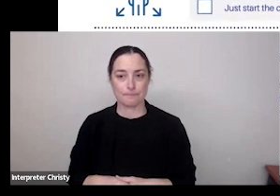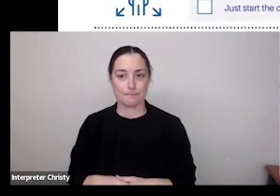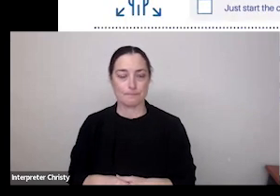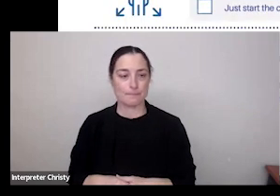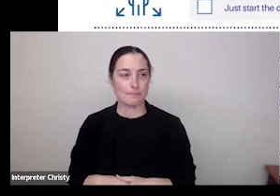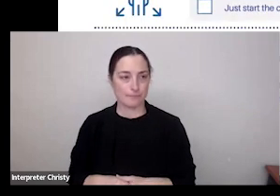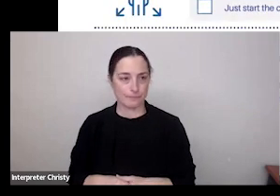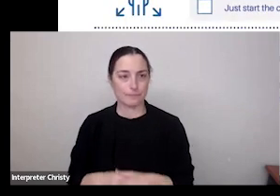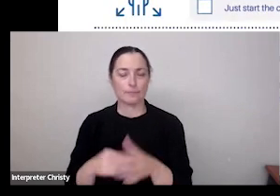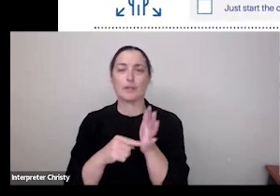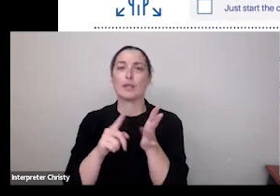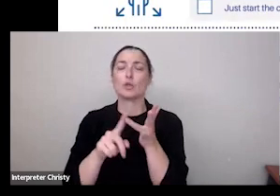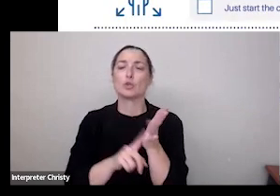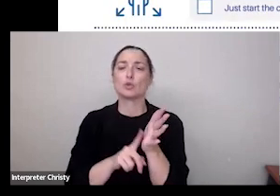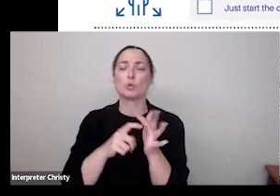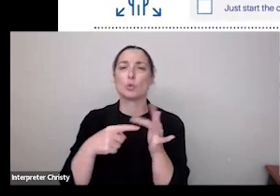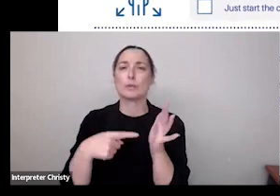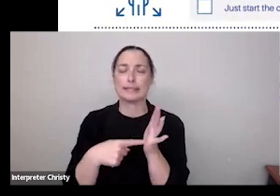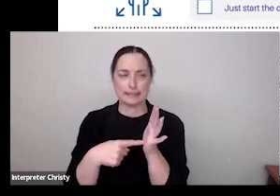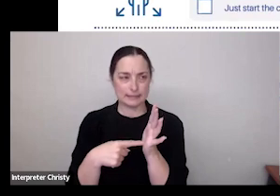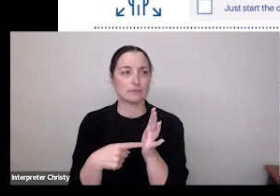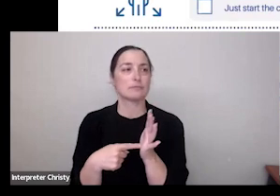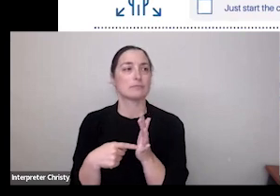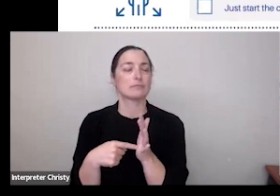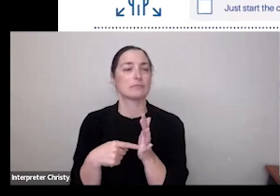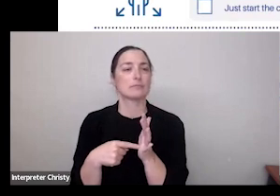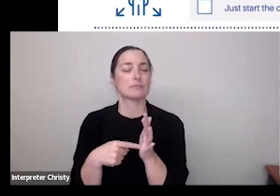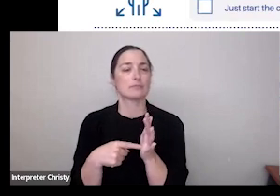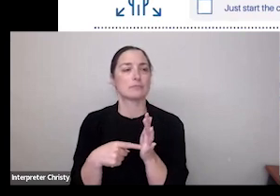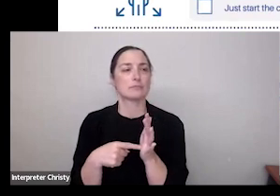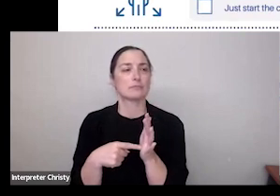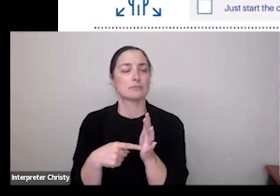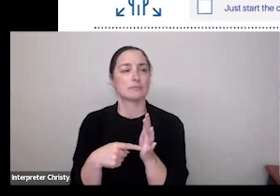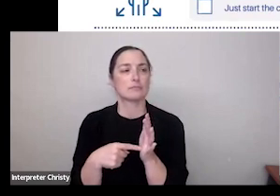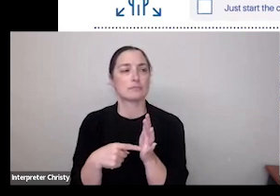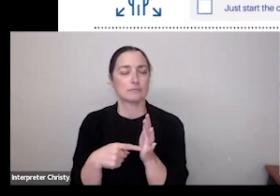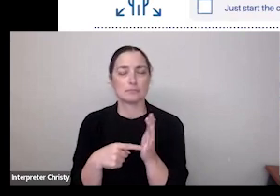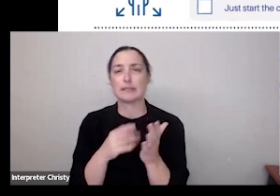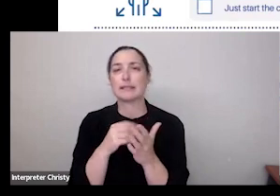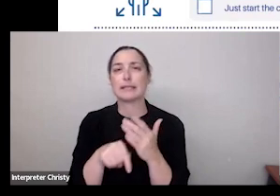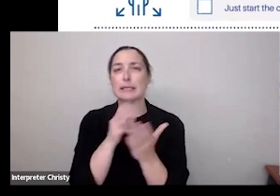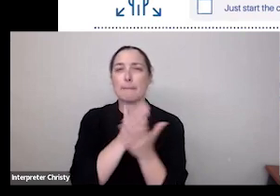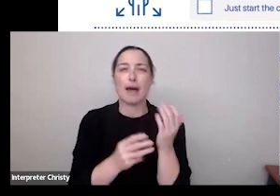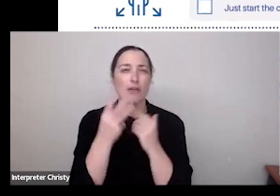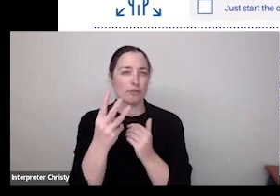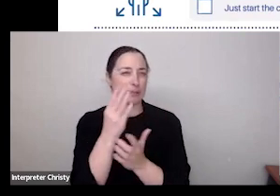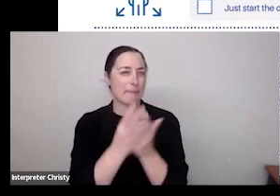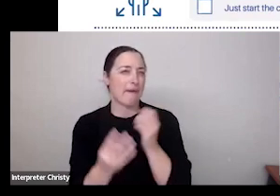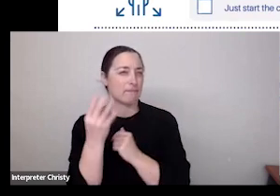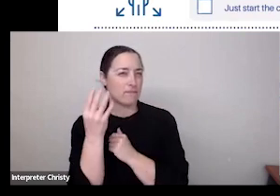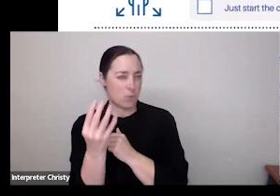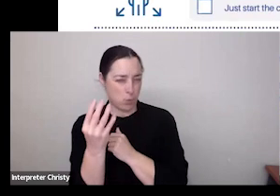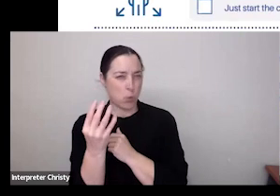The toolkit is probably richest for you in part 3 and part 4, where we